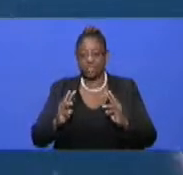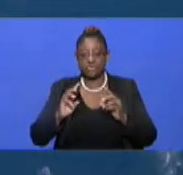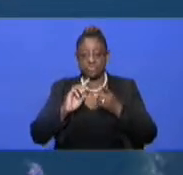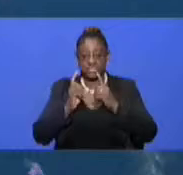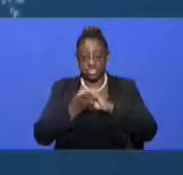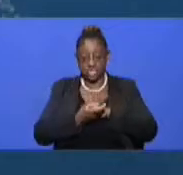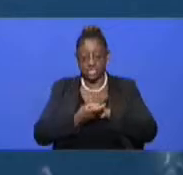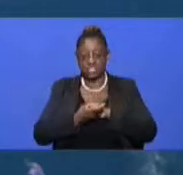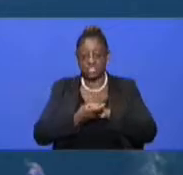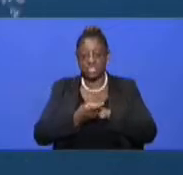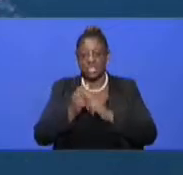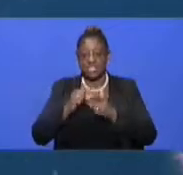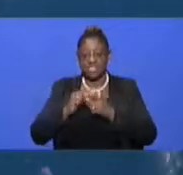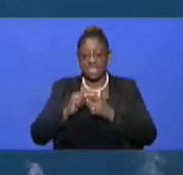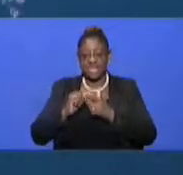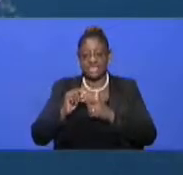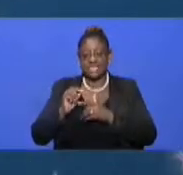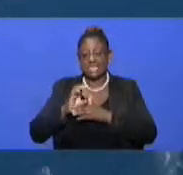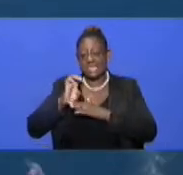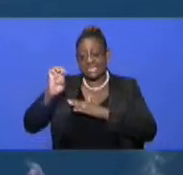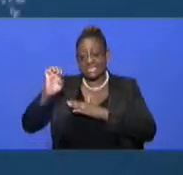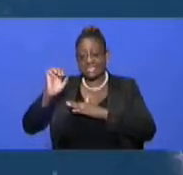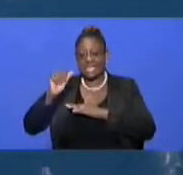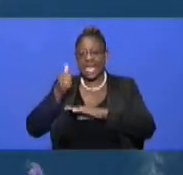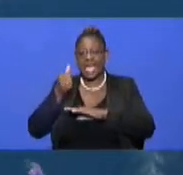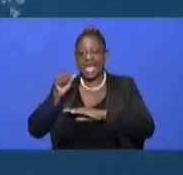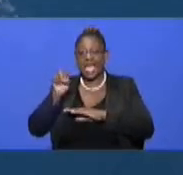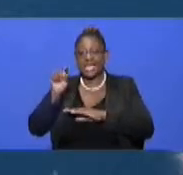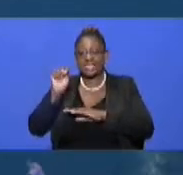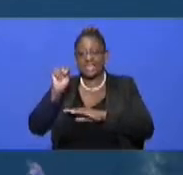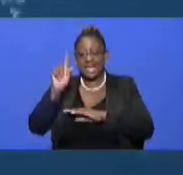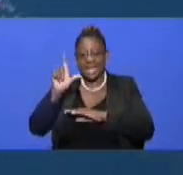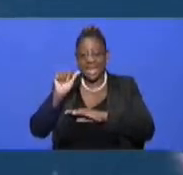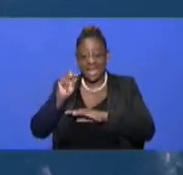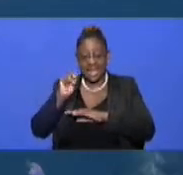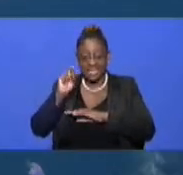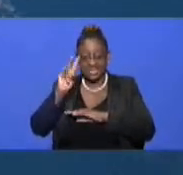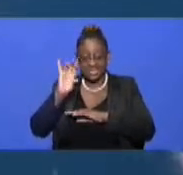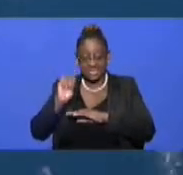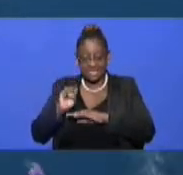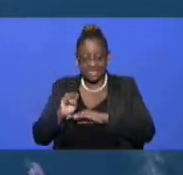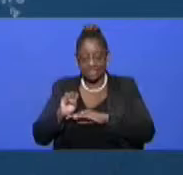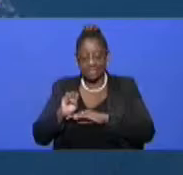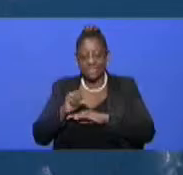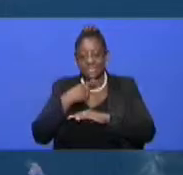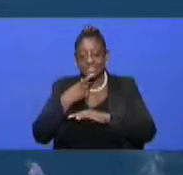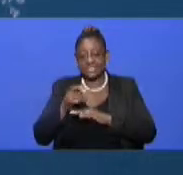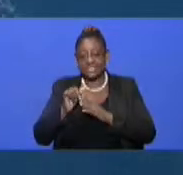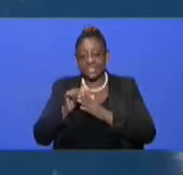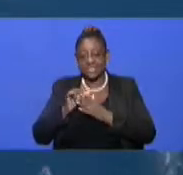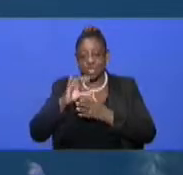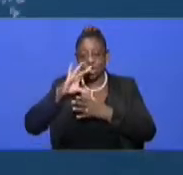And over in the far eastern Atlantic, that area of showers and thunderstorms west of the Cape Verde Islands, while the